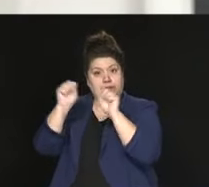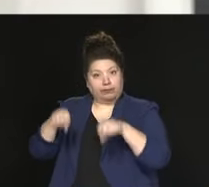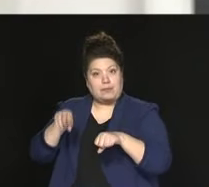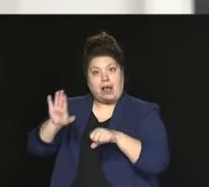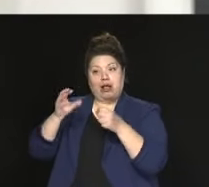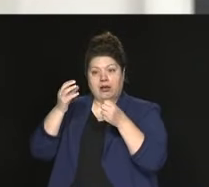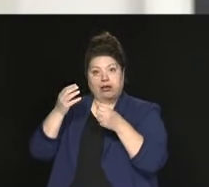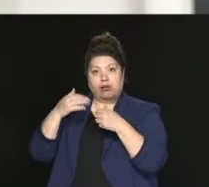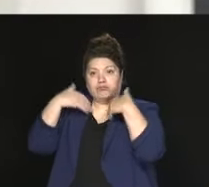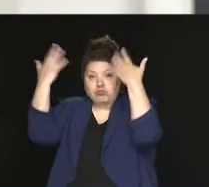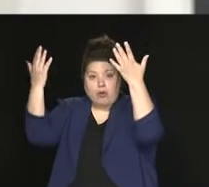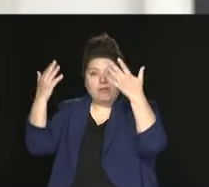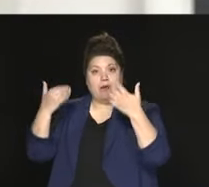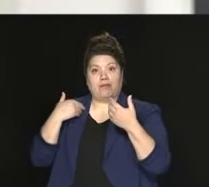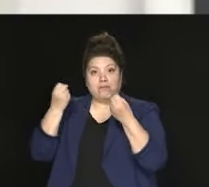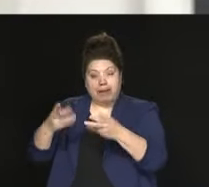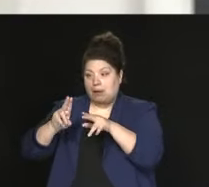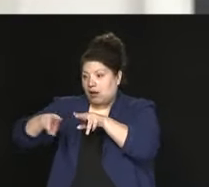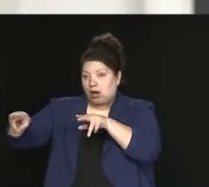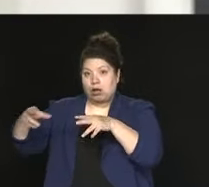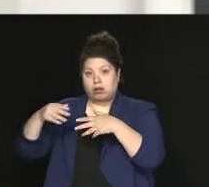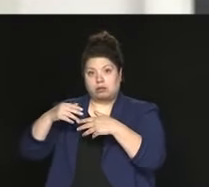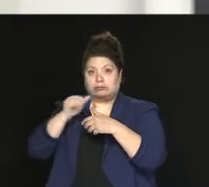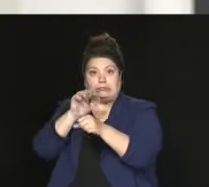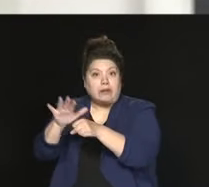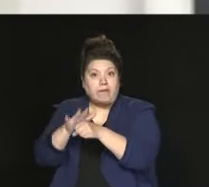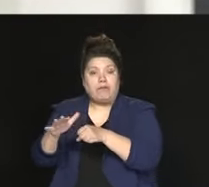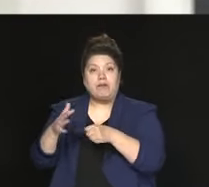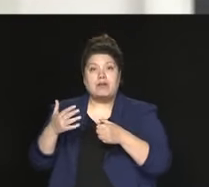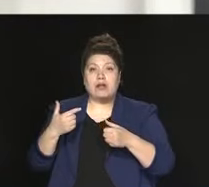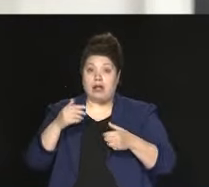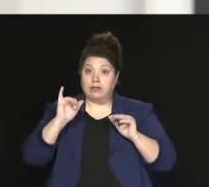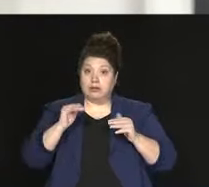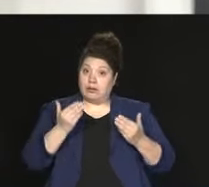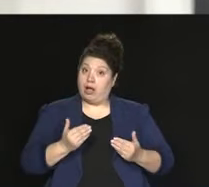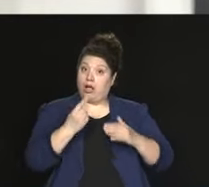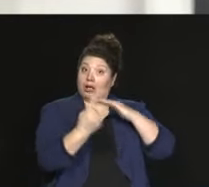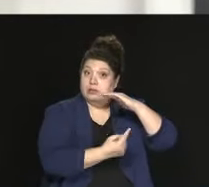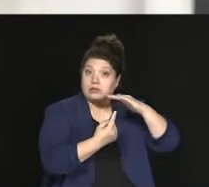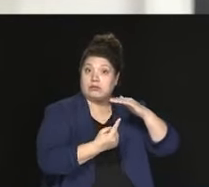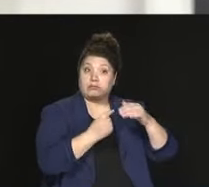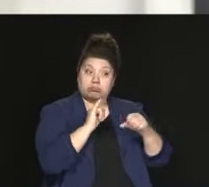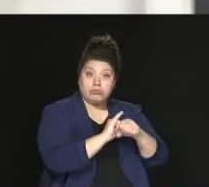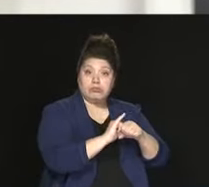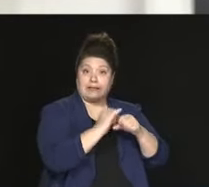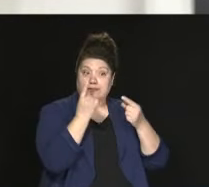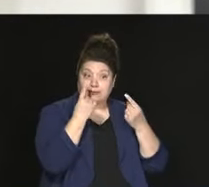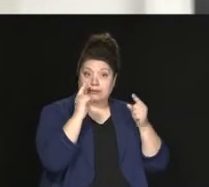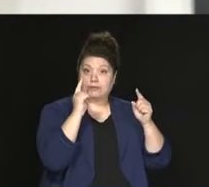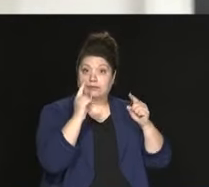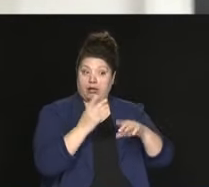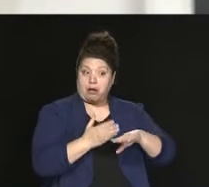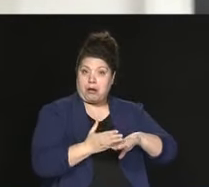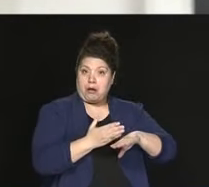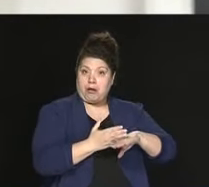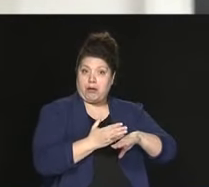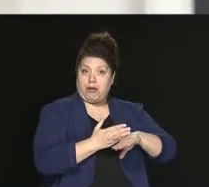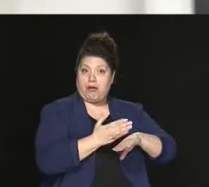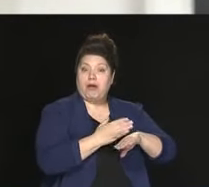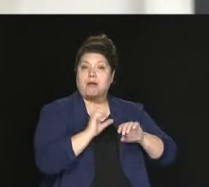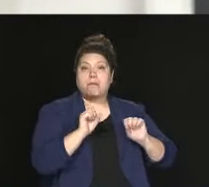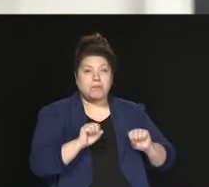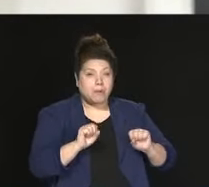We also have seen that because of that success, we can now talk about gradually or